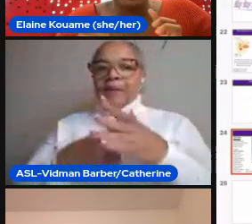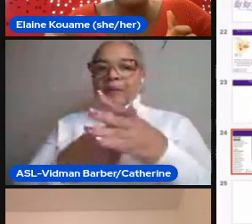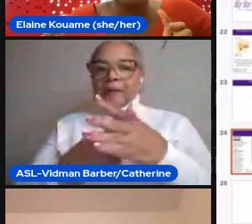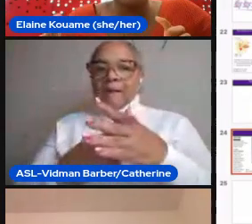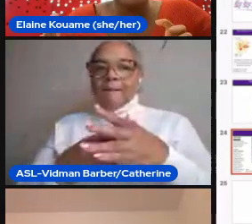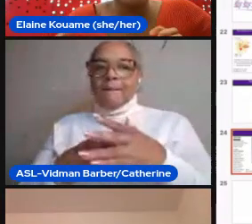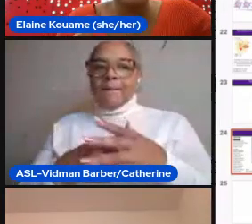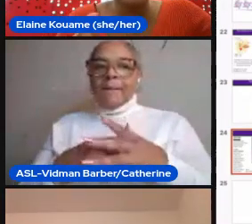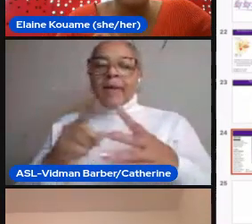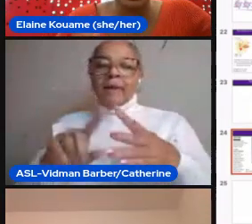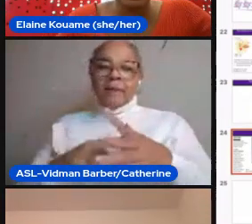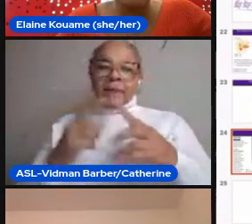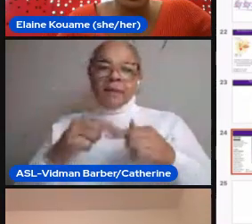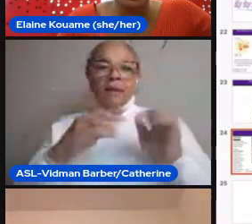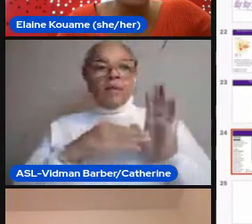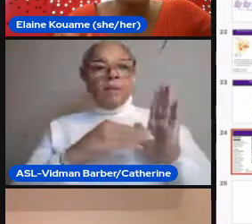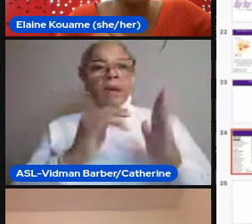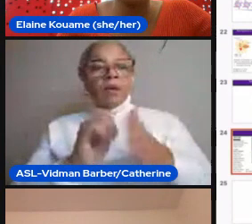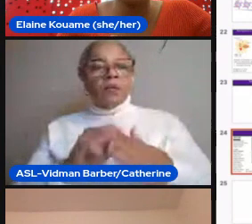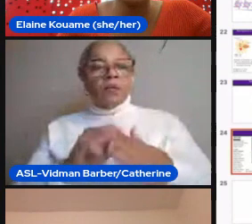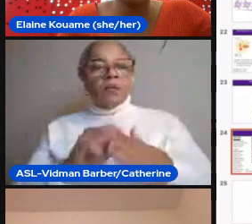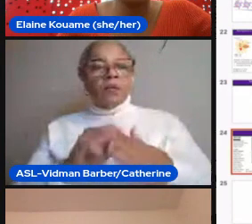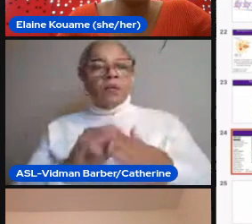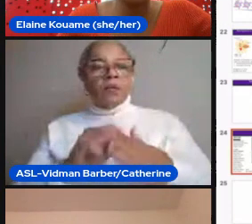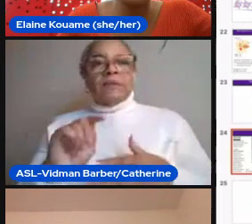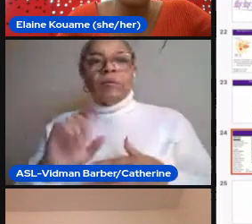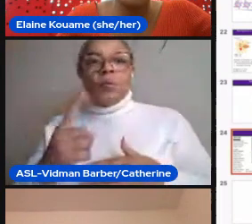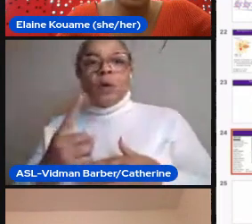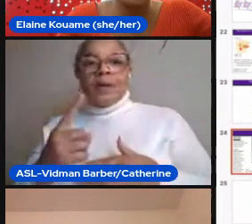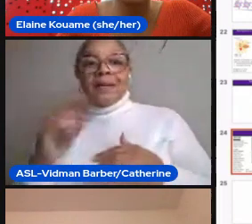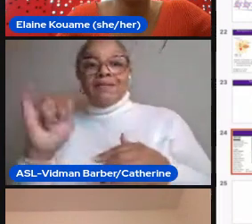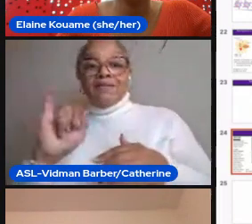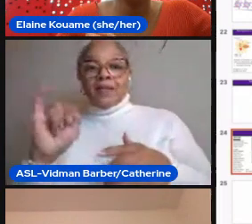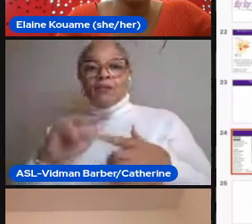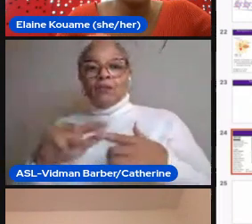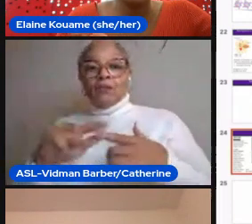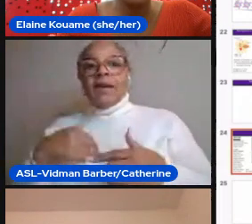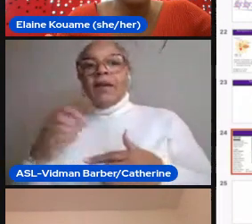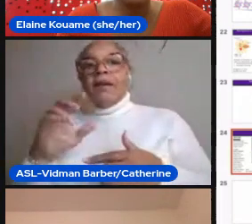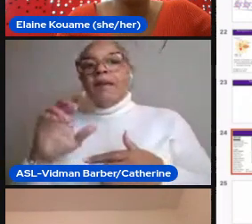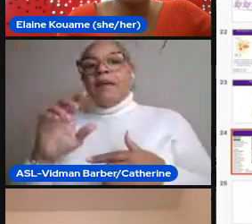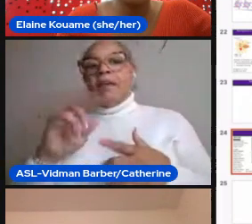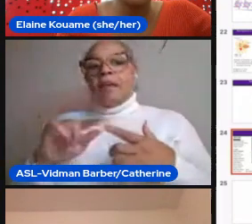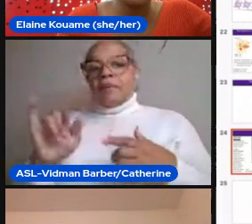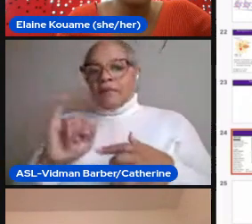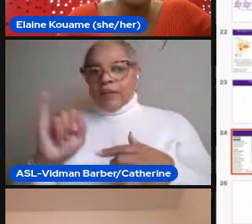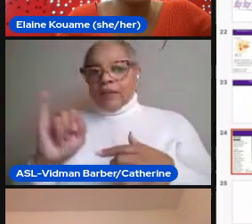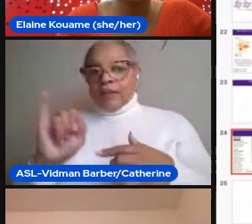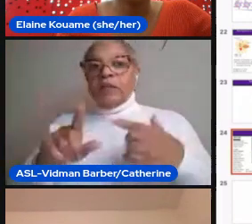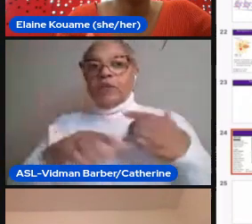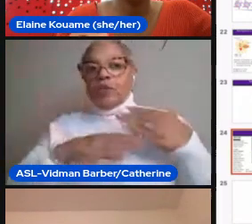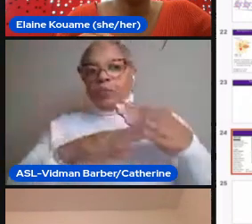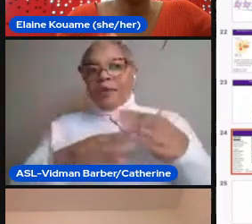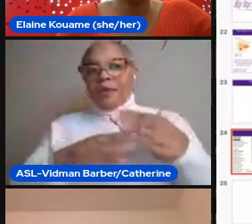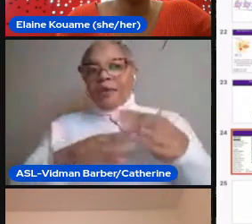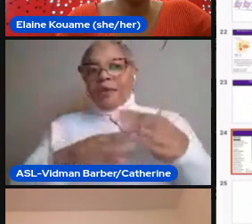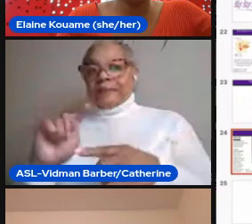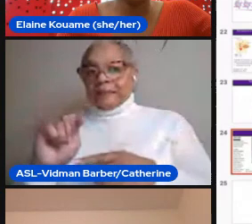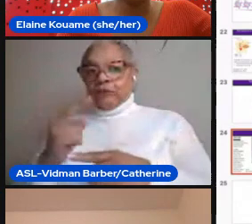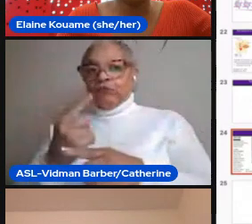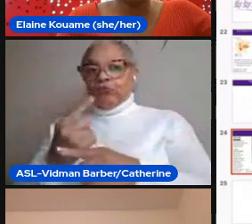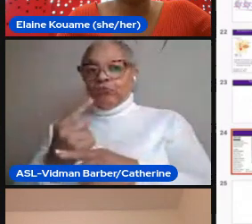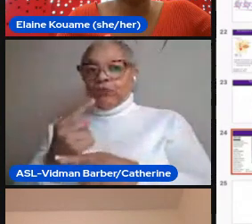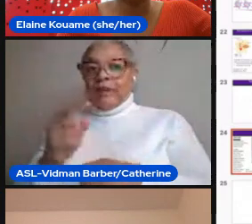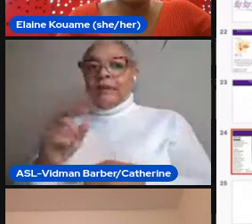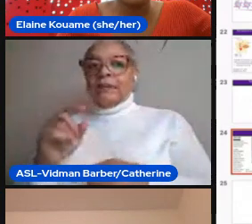with the beginning of the model with T1L infection. So we know that when you have T1L infection, you induce the Th1 and you block the Tregs. So we still